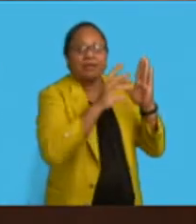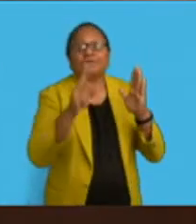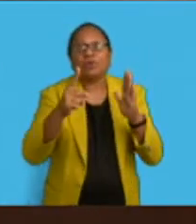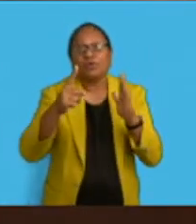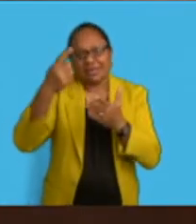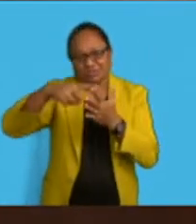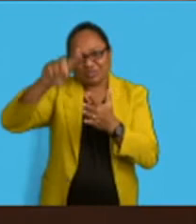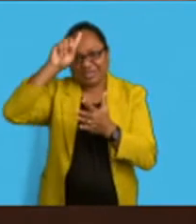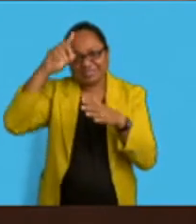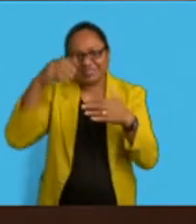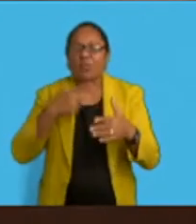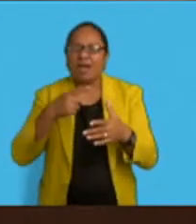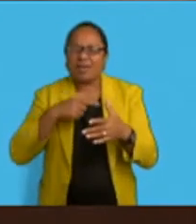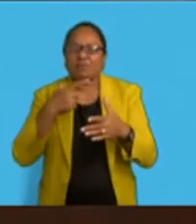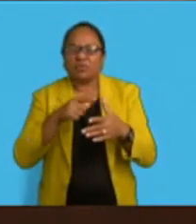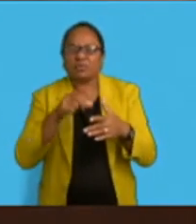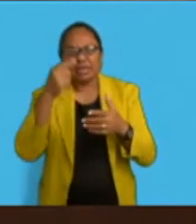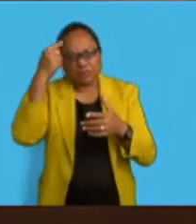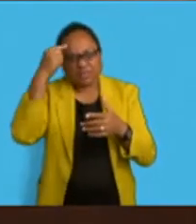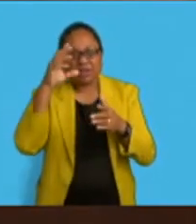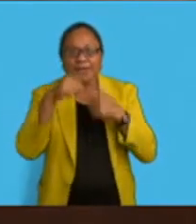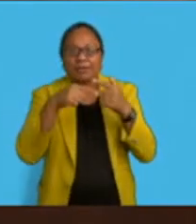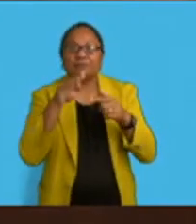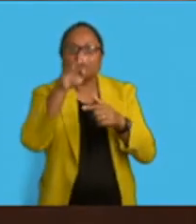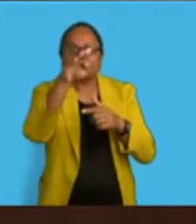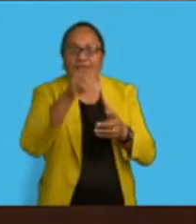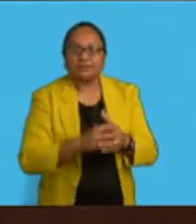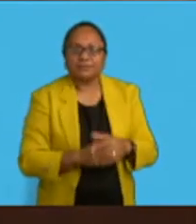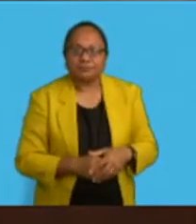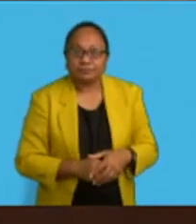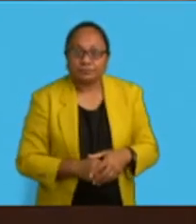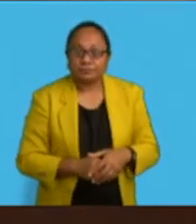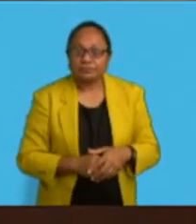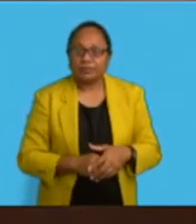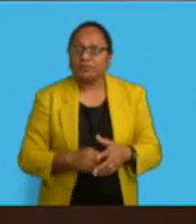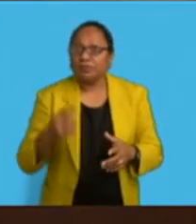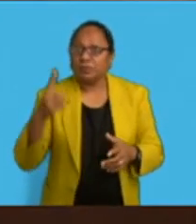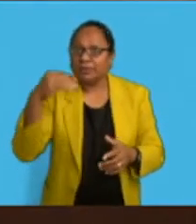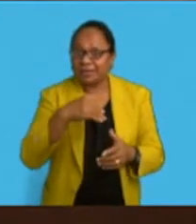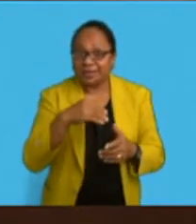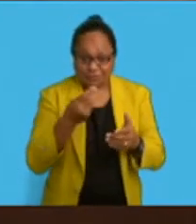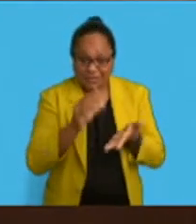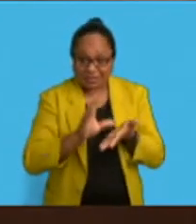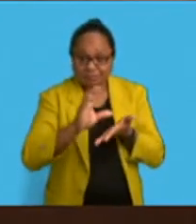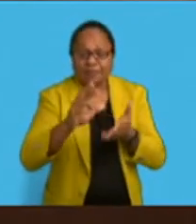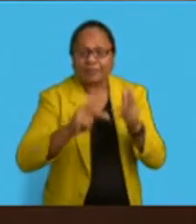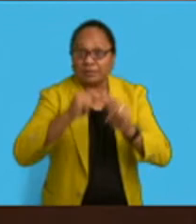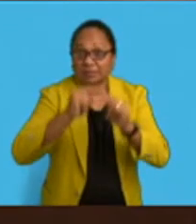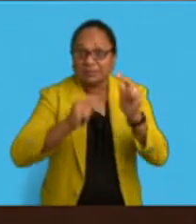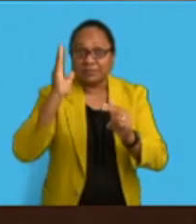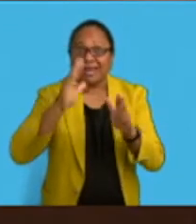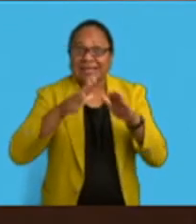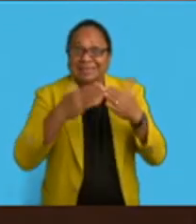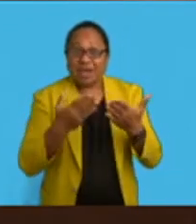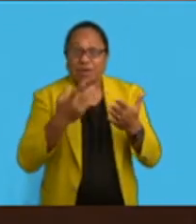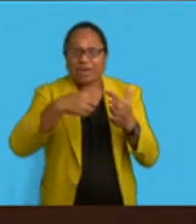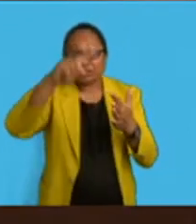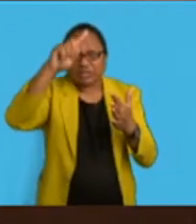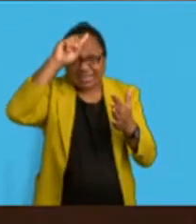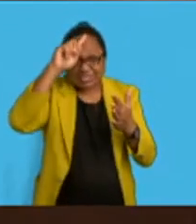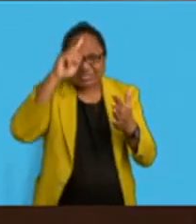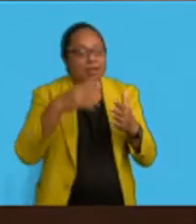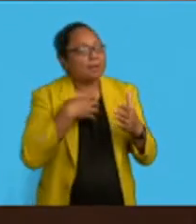our nation. While the $170 million is a one-off expenditure for rebuilding schools, the education budget will now be the largest of any